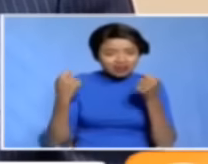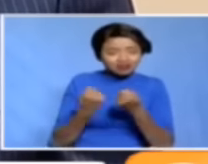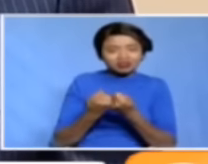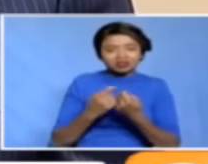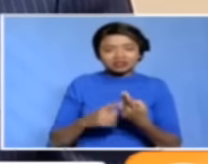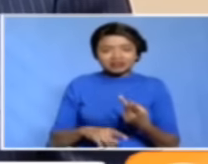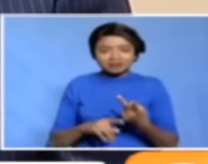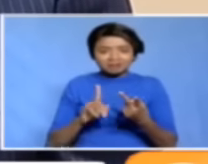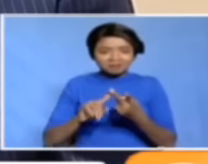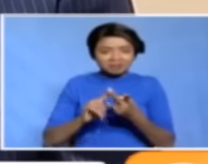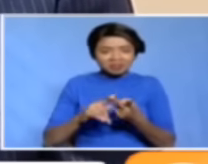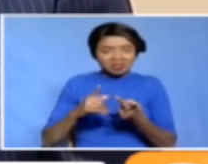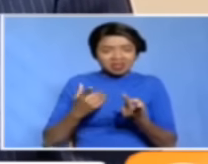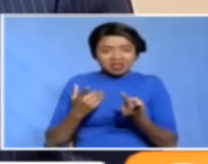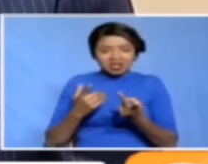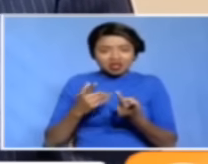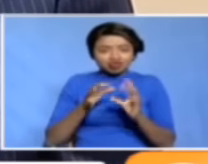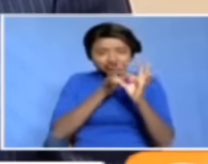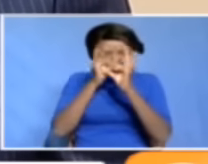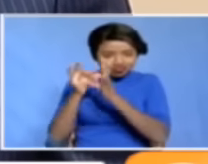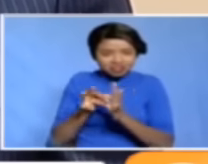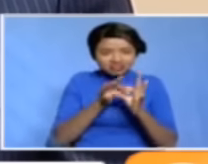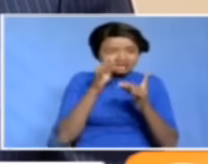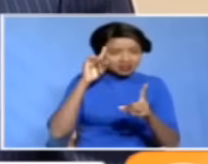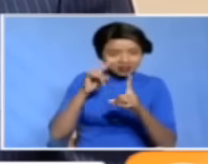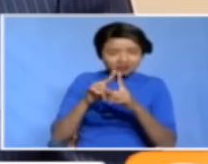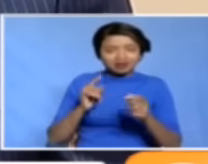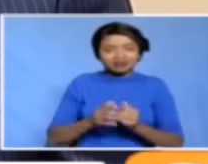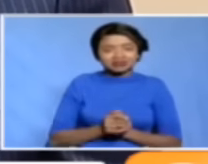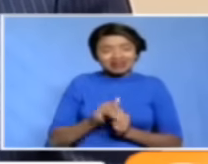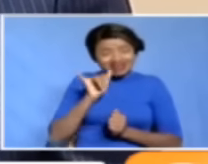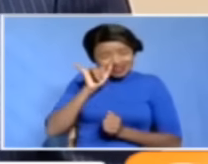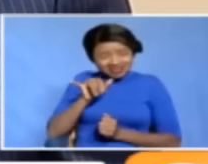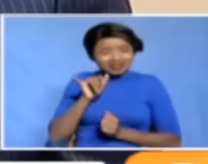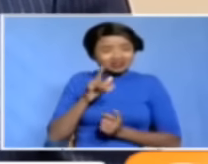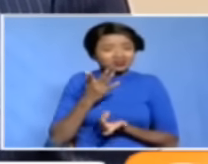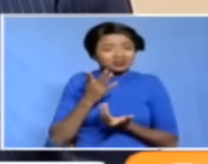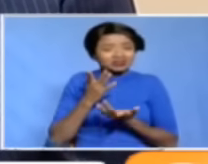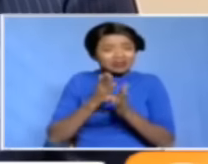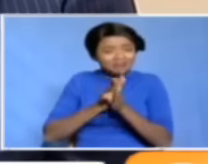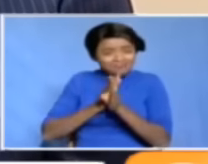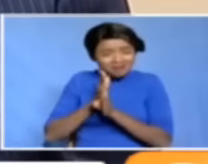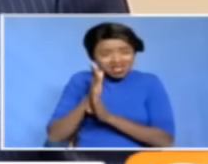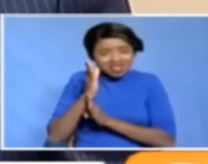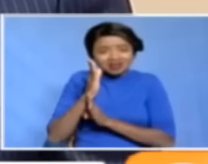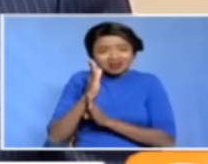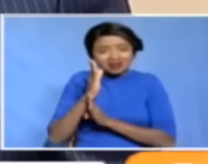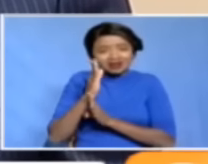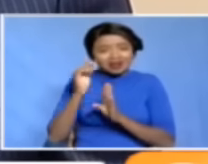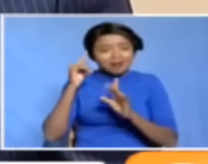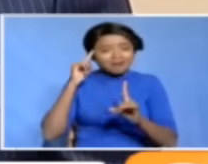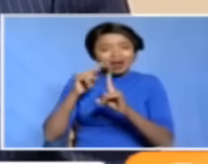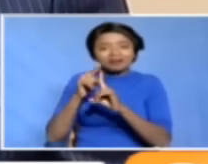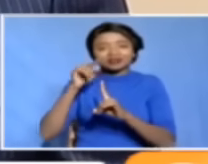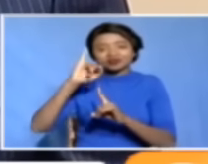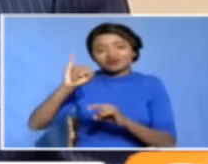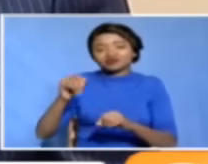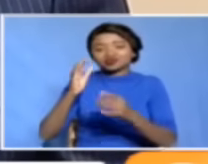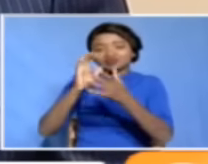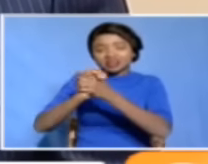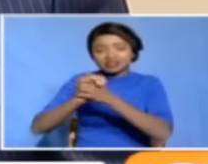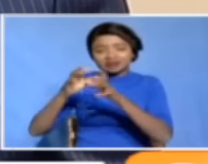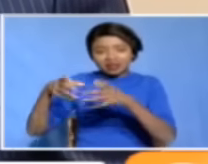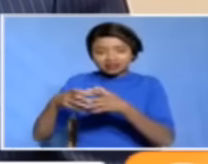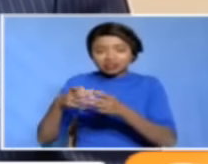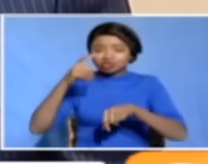we create unity of purpose among the people of Kenya. Mm-hmm. That was the essence and the principle of Jubilee Party. And the coming of Honorable Raila